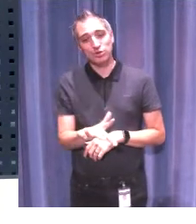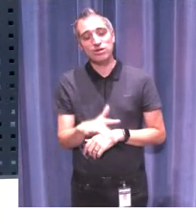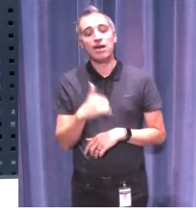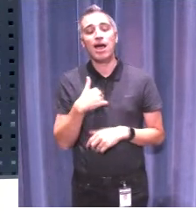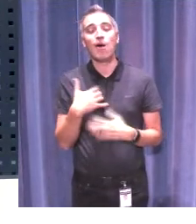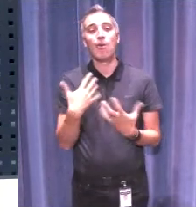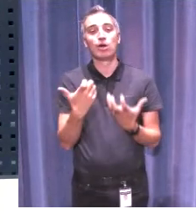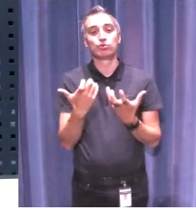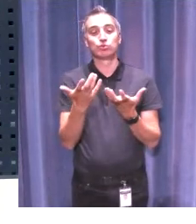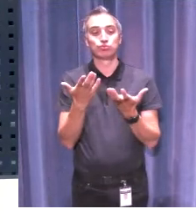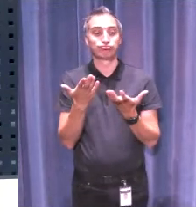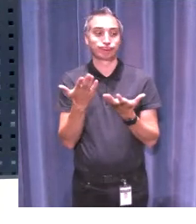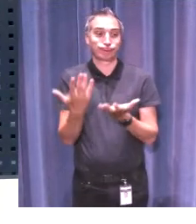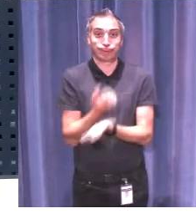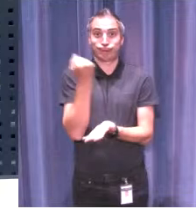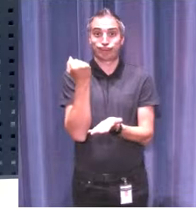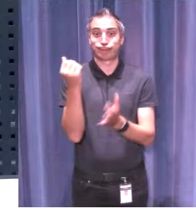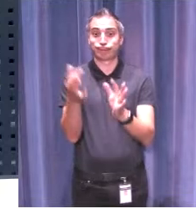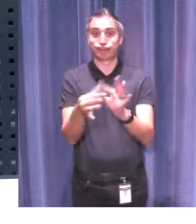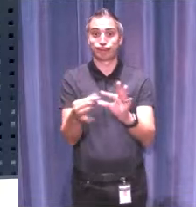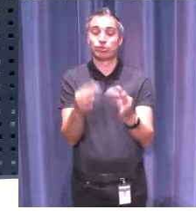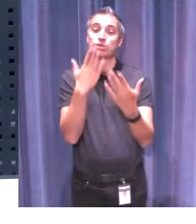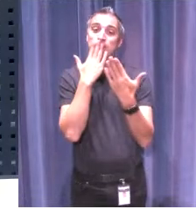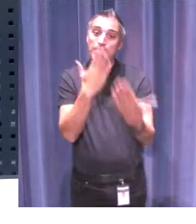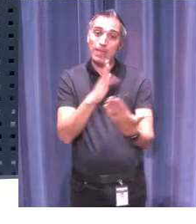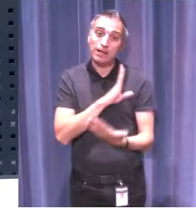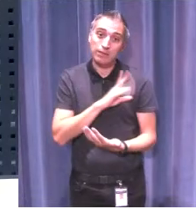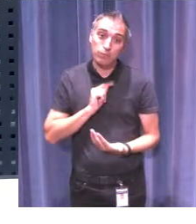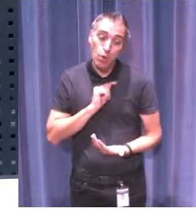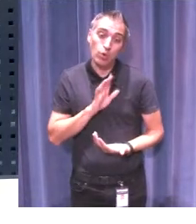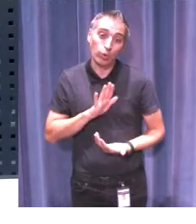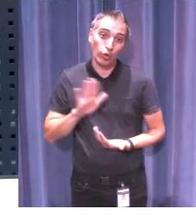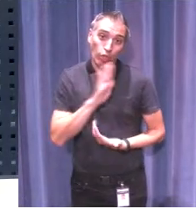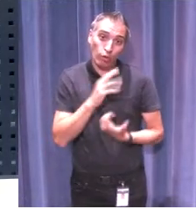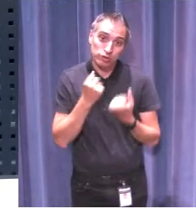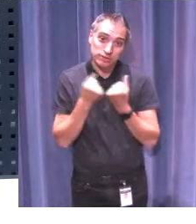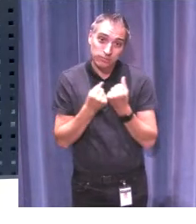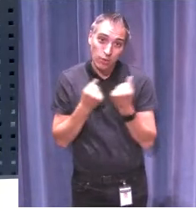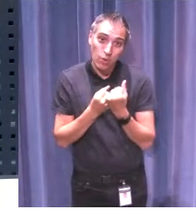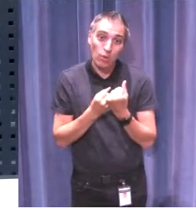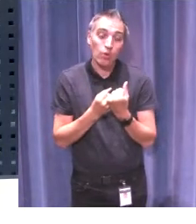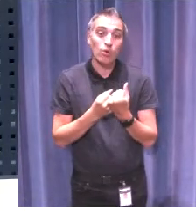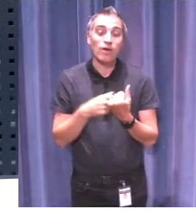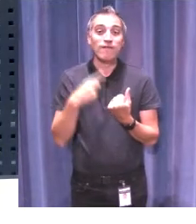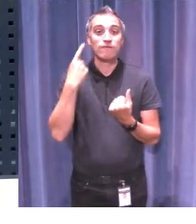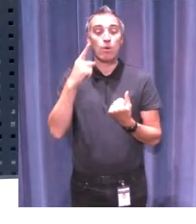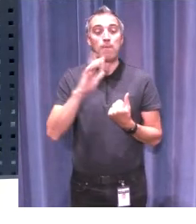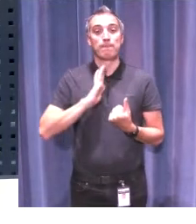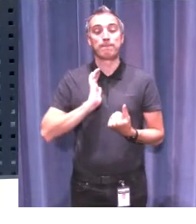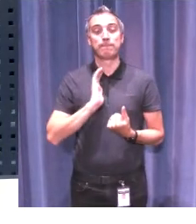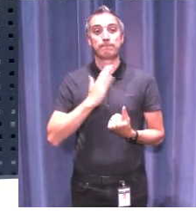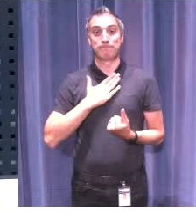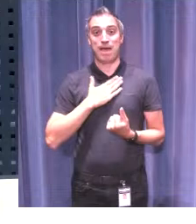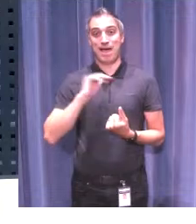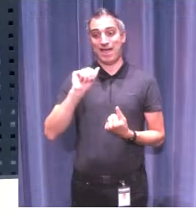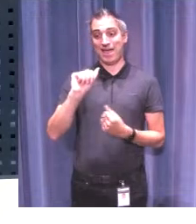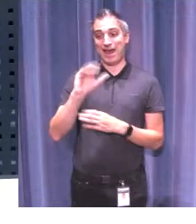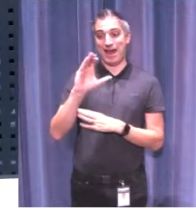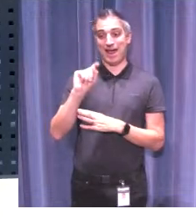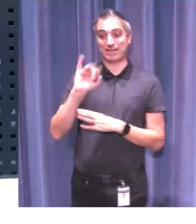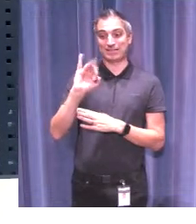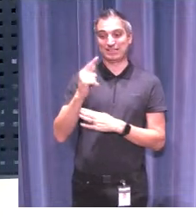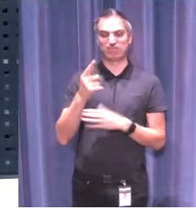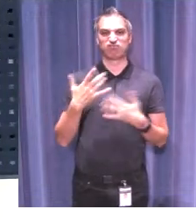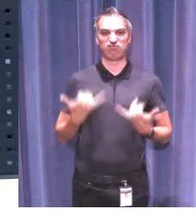this opportunity to thank the board for its support in this acting role, and certainly have